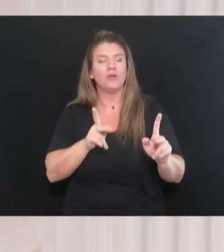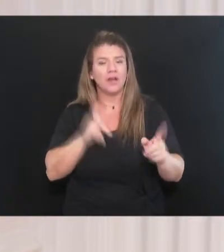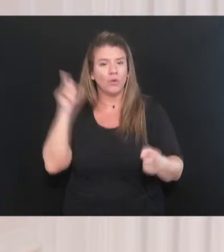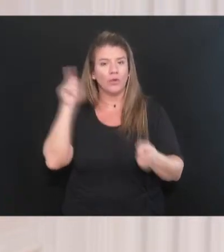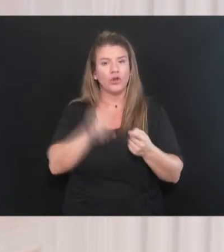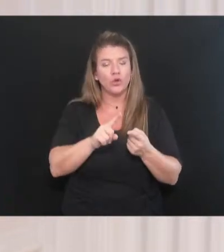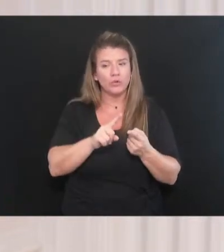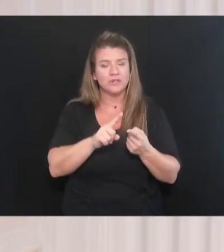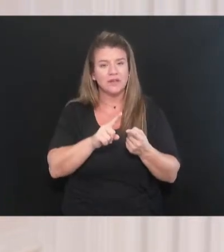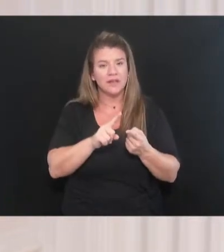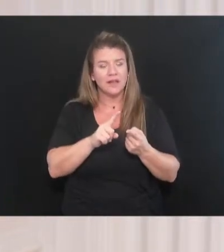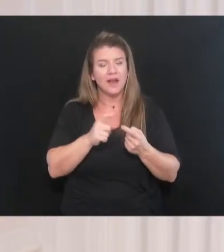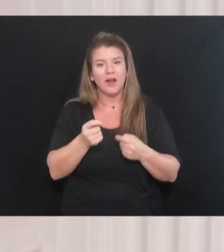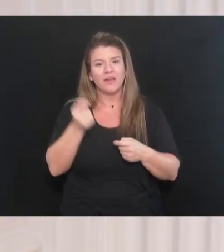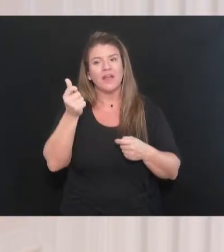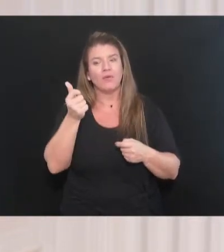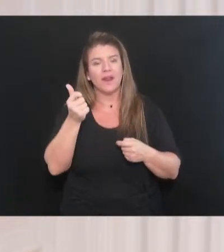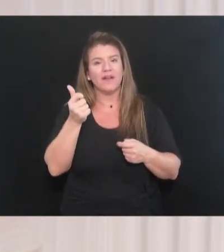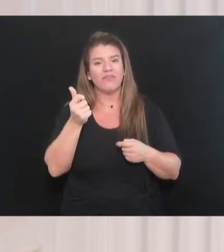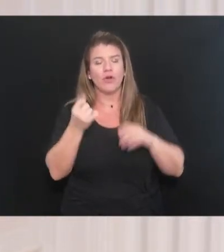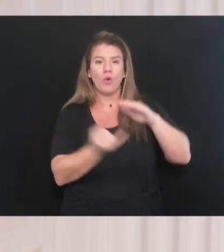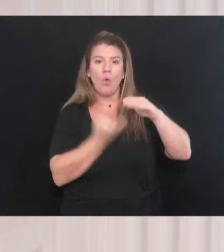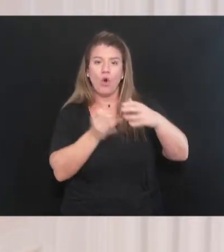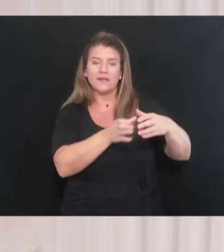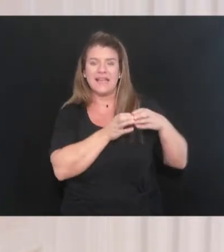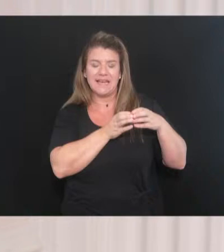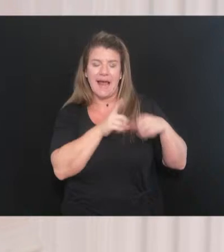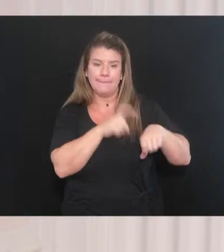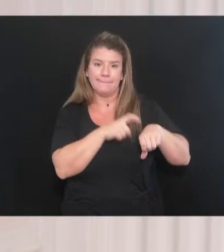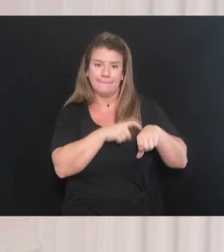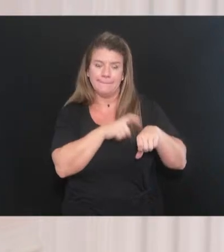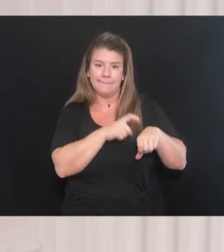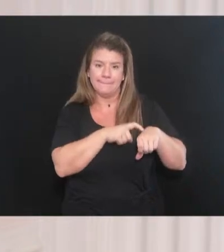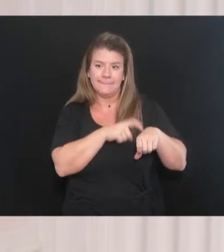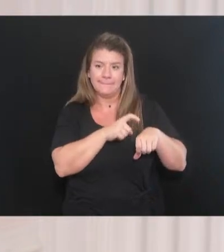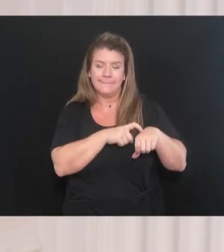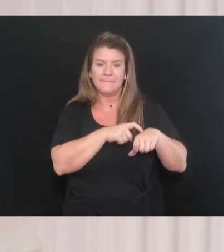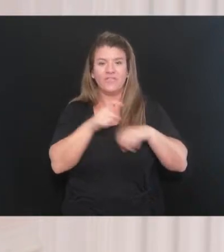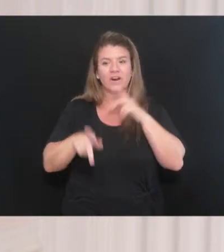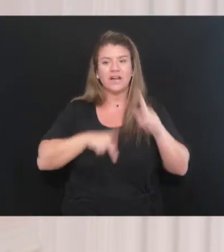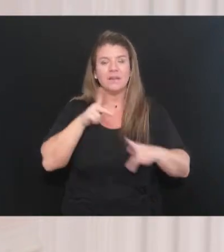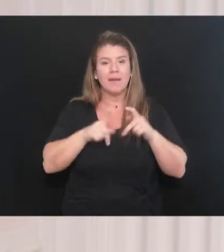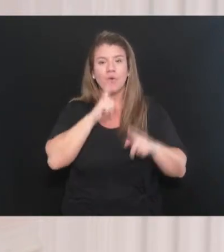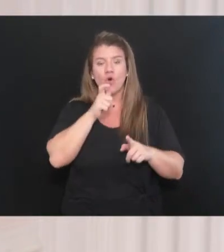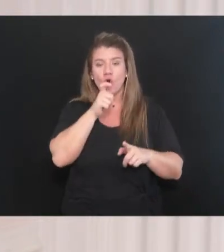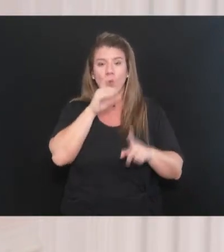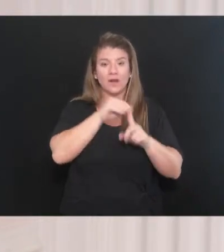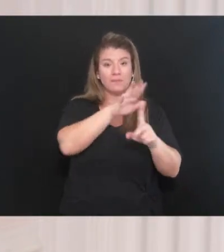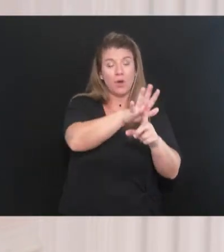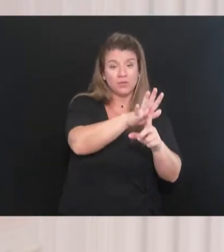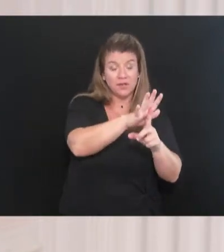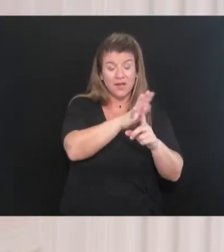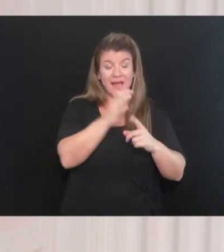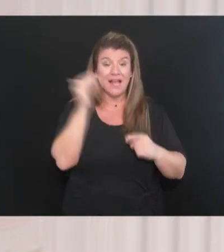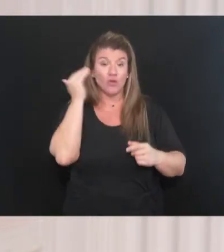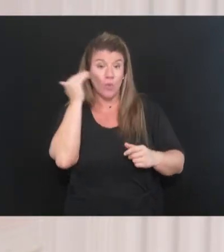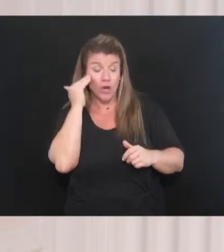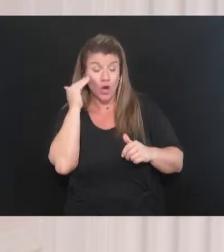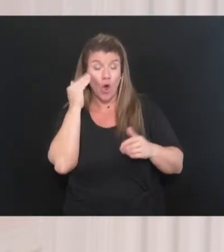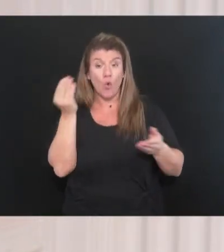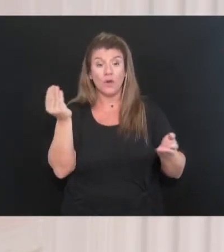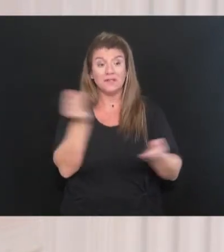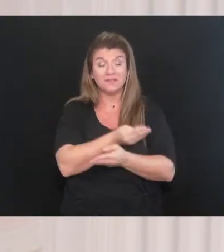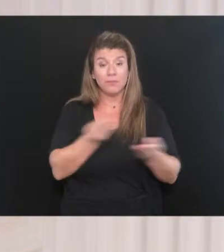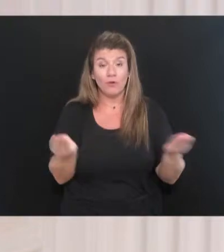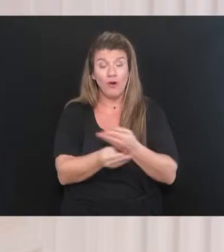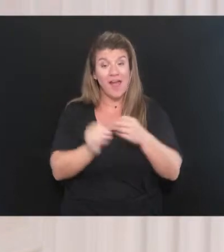or get rid of the quarantining period for the people that were exposed, because we know that spread of